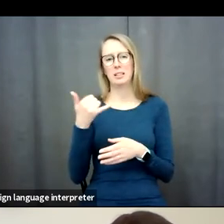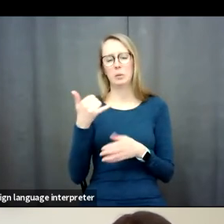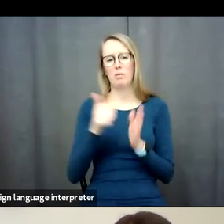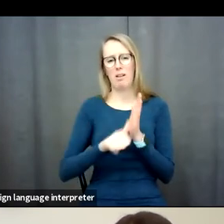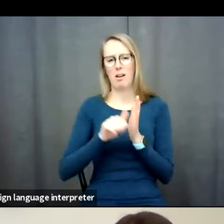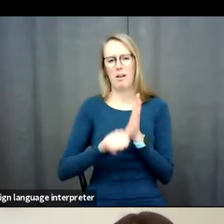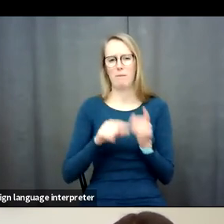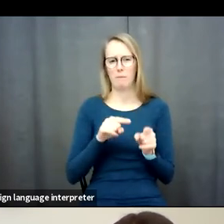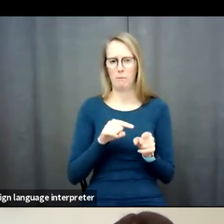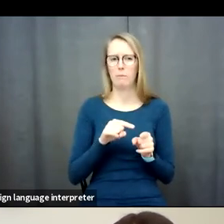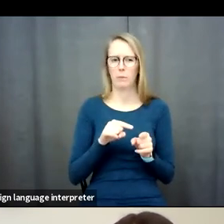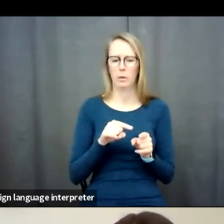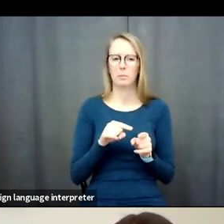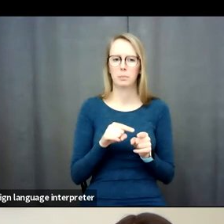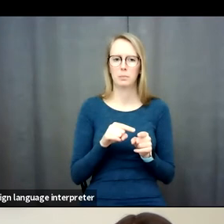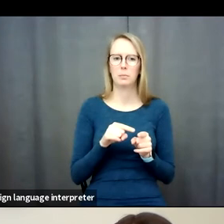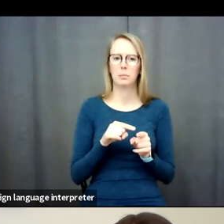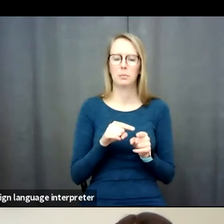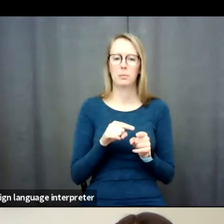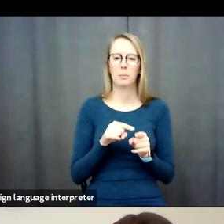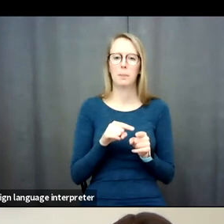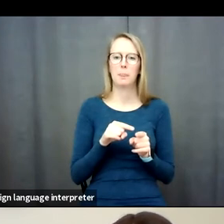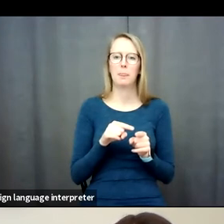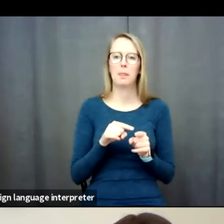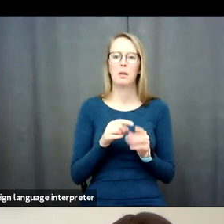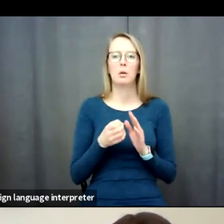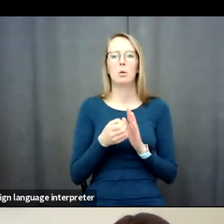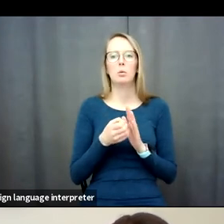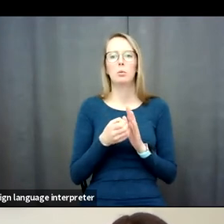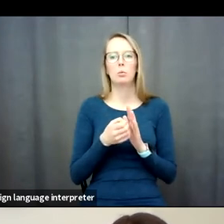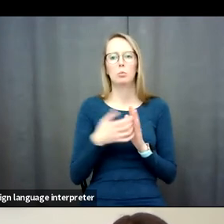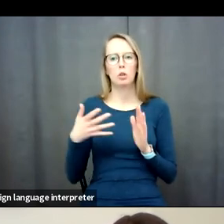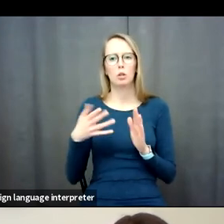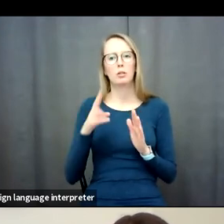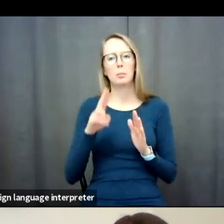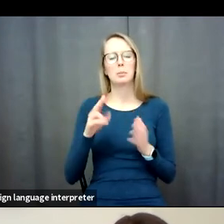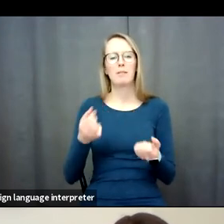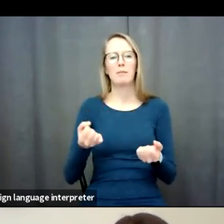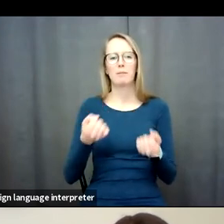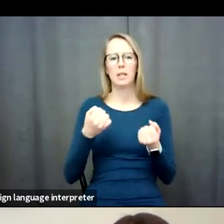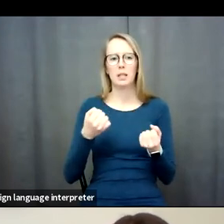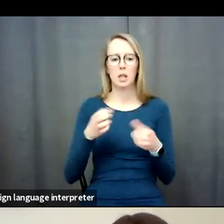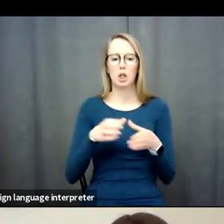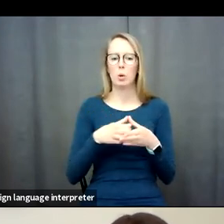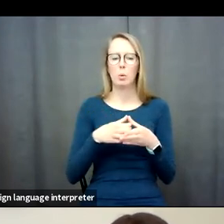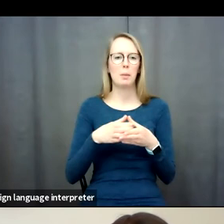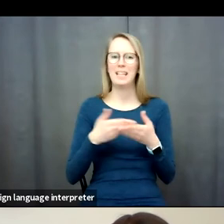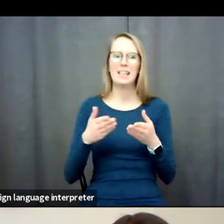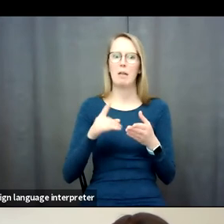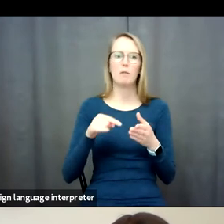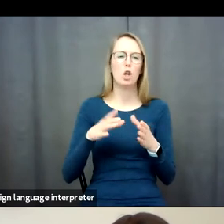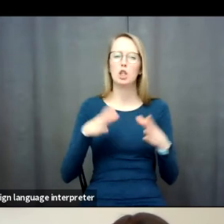6 to 10 students in each group, because it is really important that the groups aren't too big,